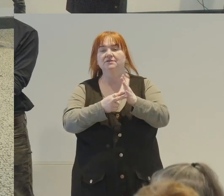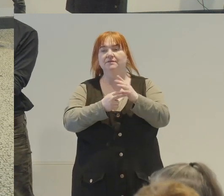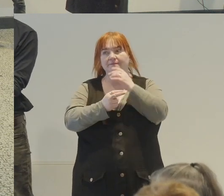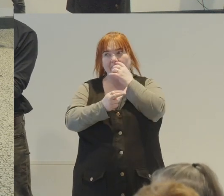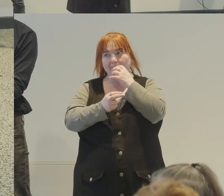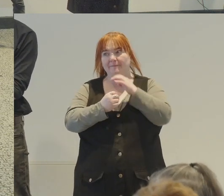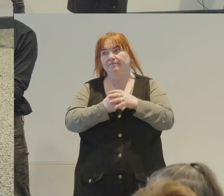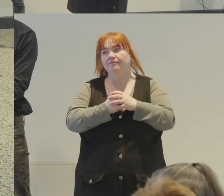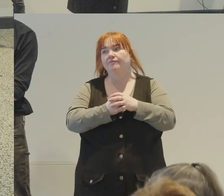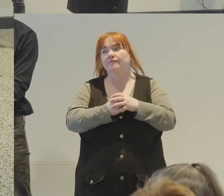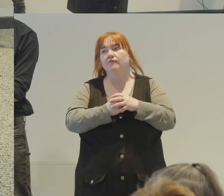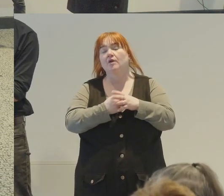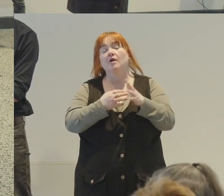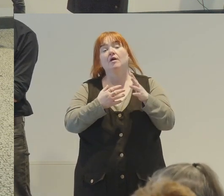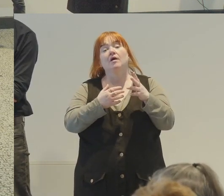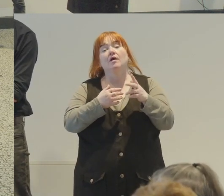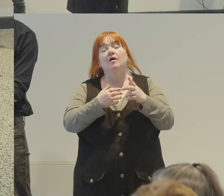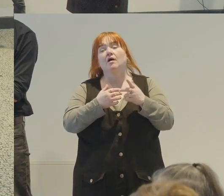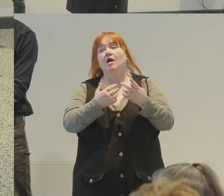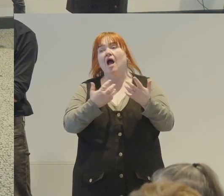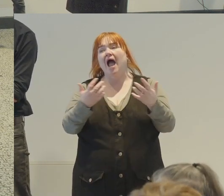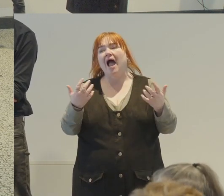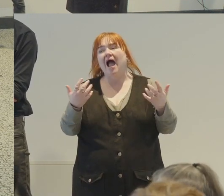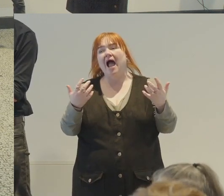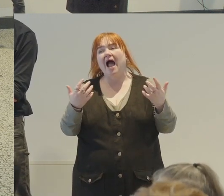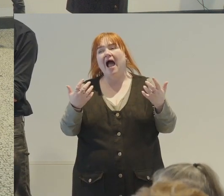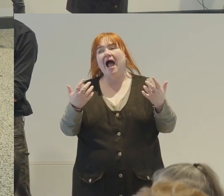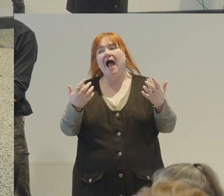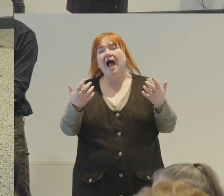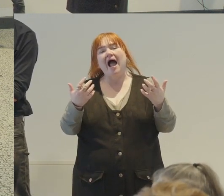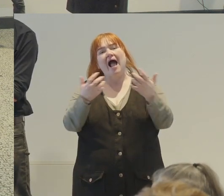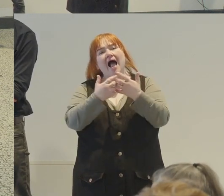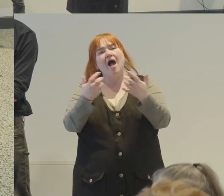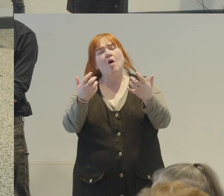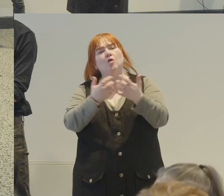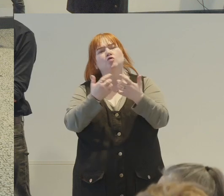organizational perspective to mitigate like kind of end of